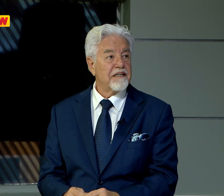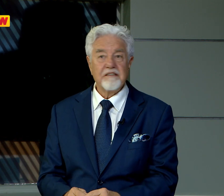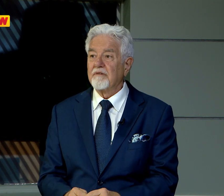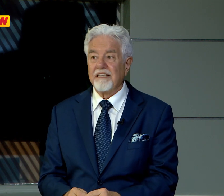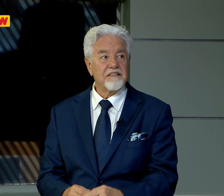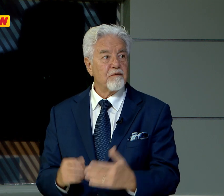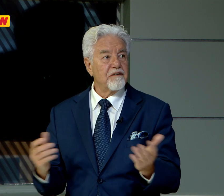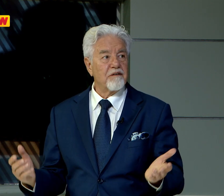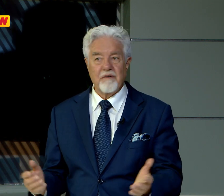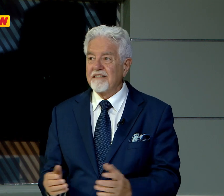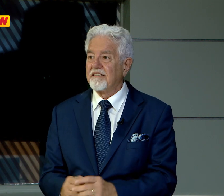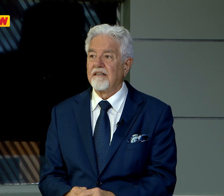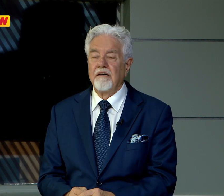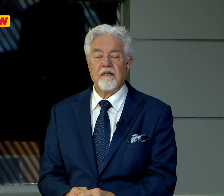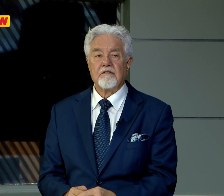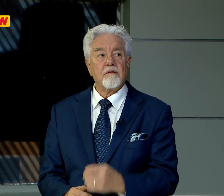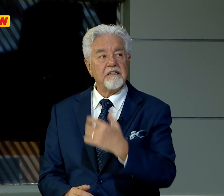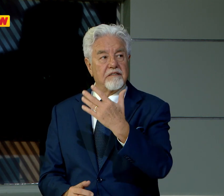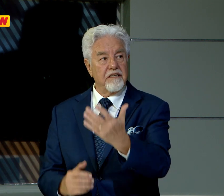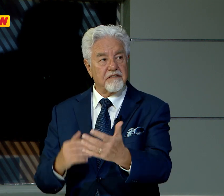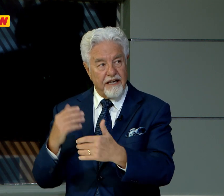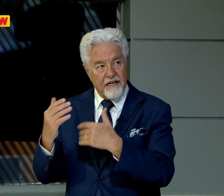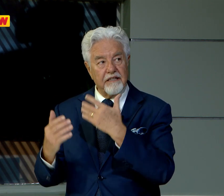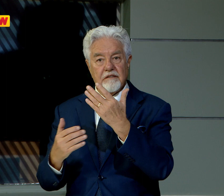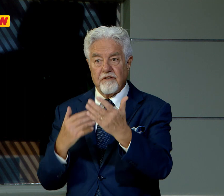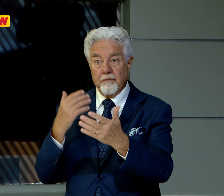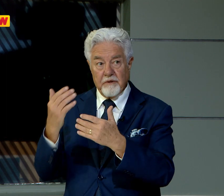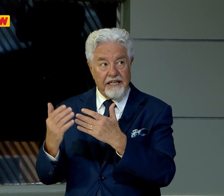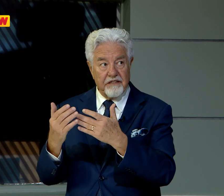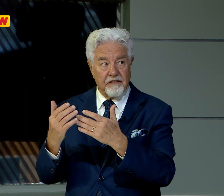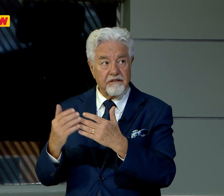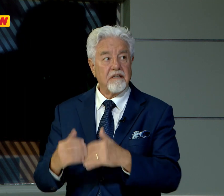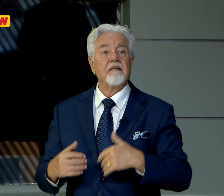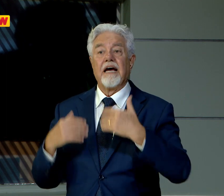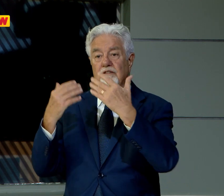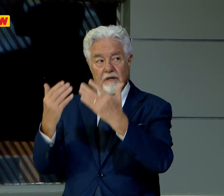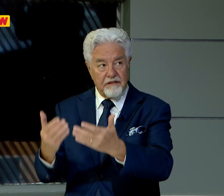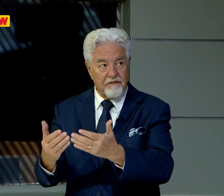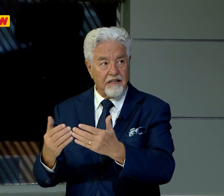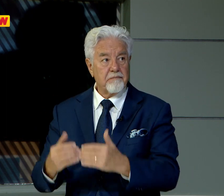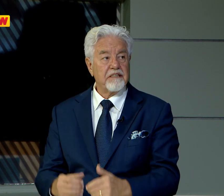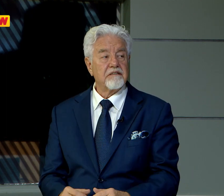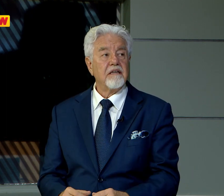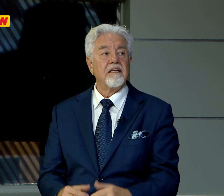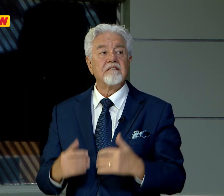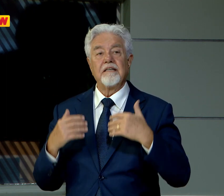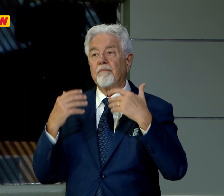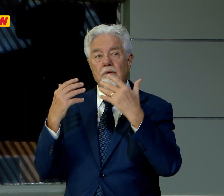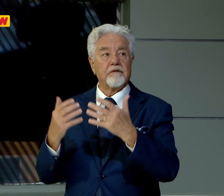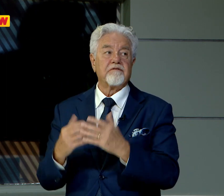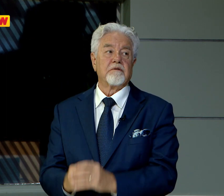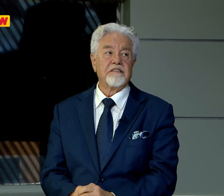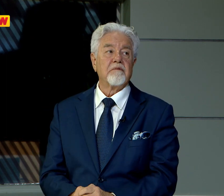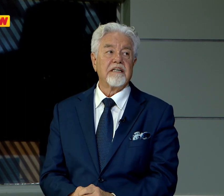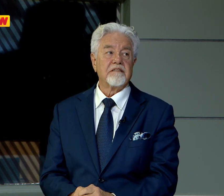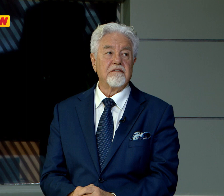about Timor-Leste, yes. You know, what is it? So it's that kind of communication mm-hmm. as well as development that is important